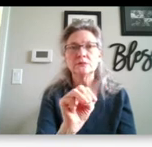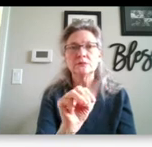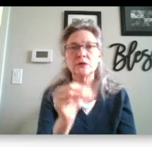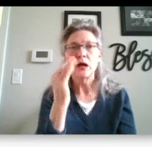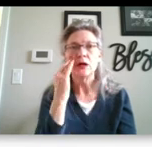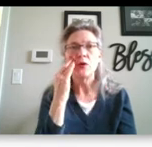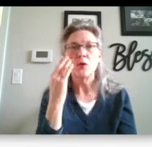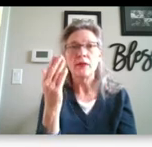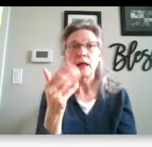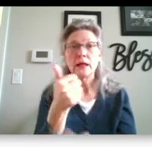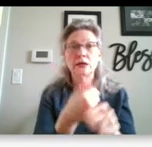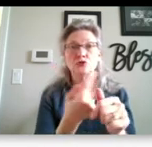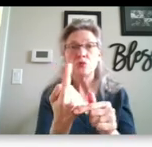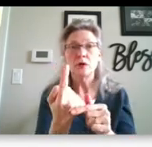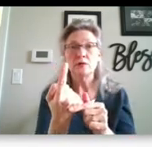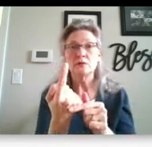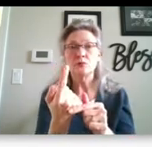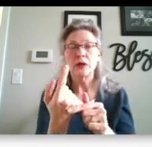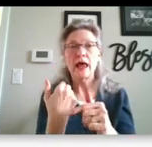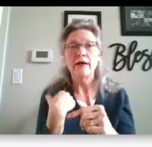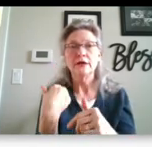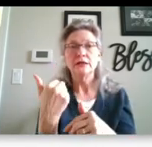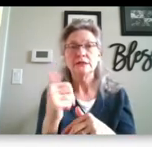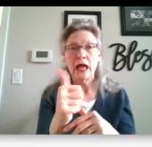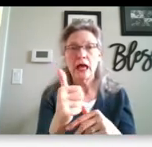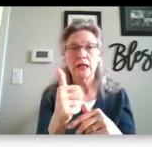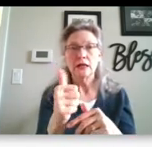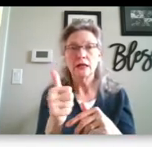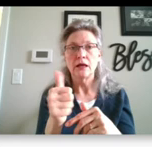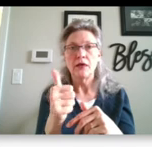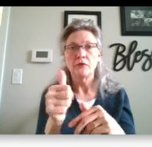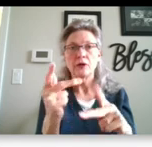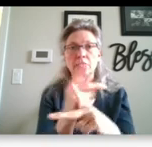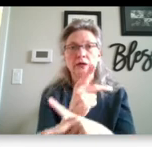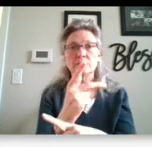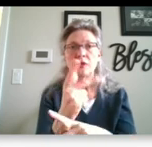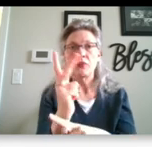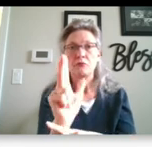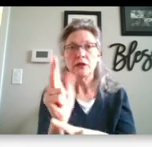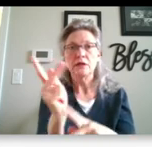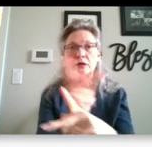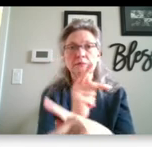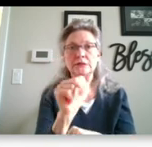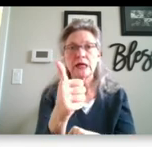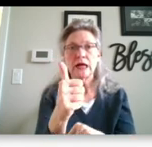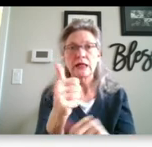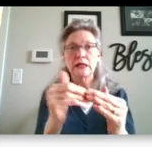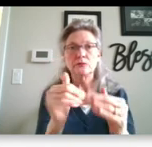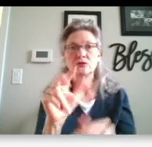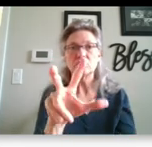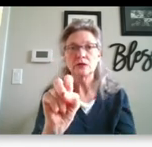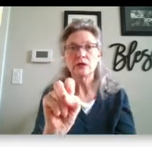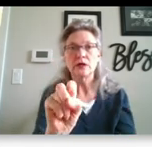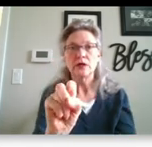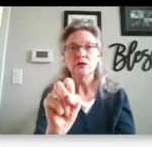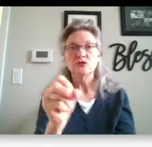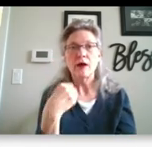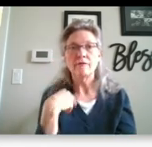that each one would have 10 in it, and 3 times 10 would be 30, right?